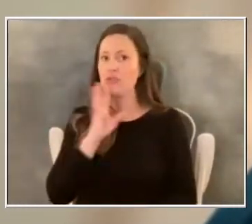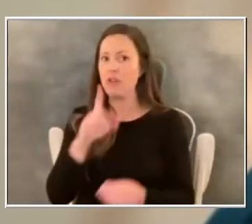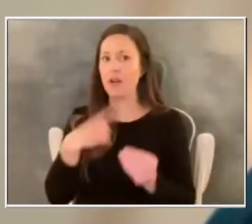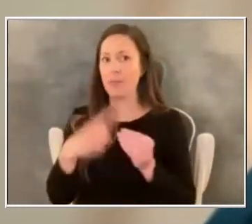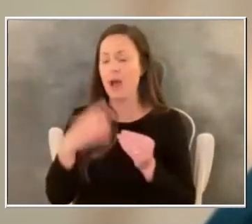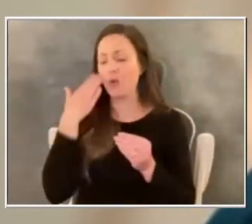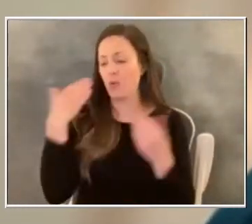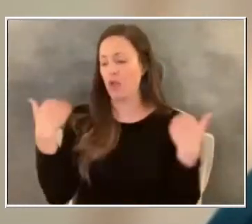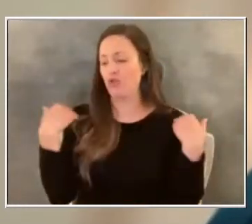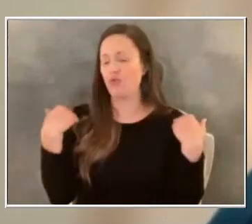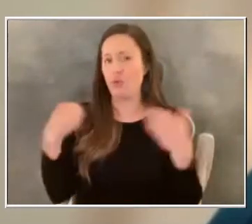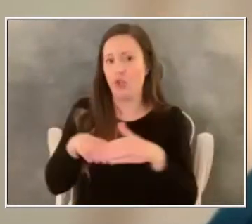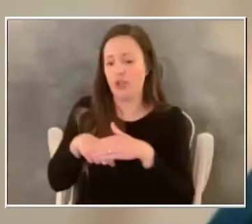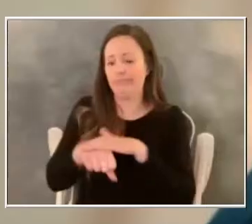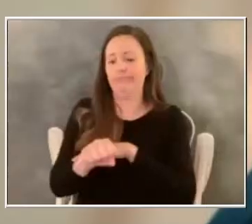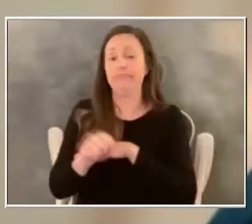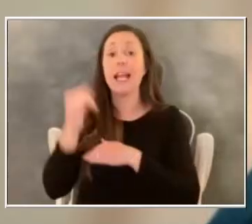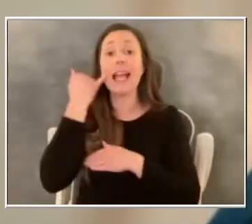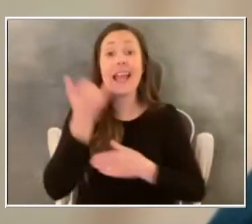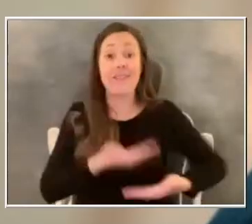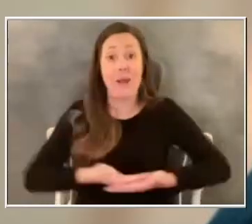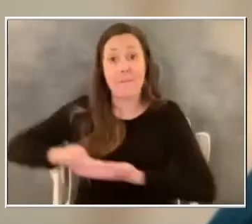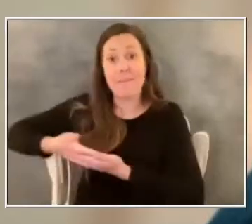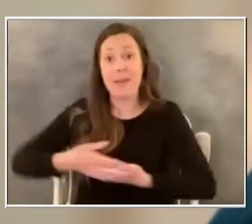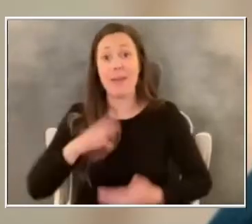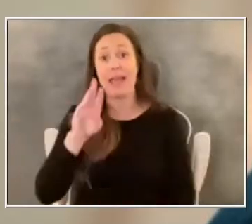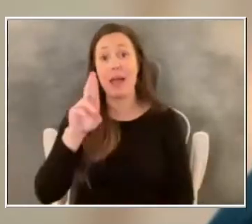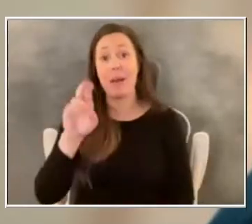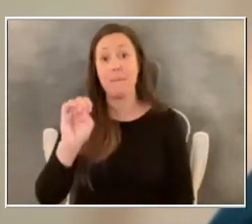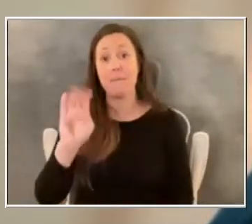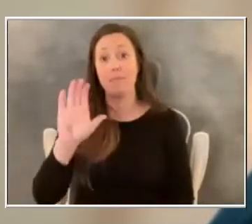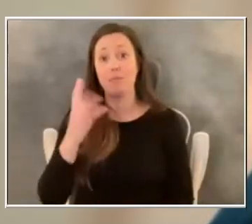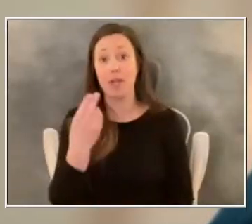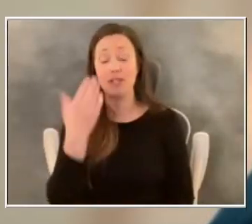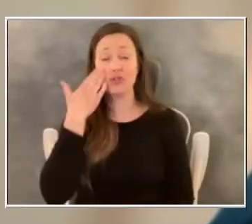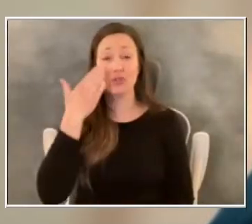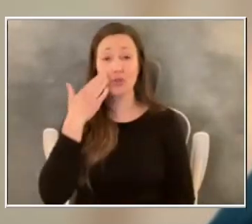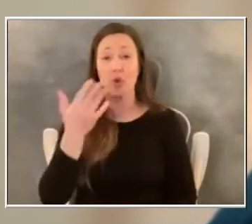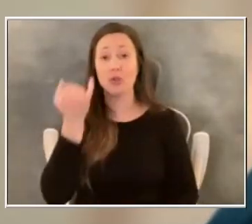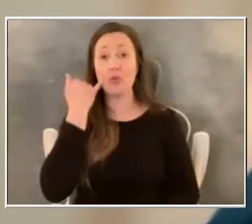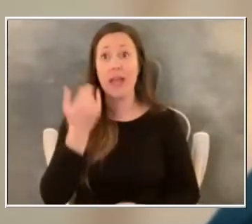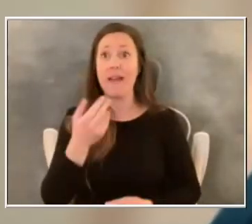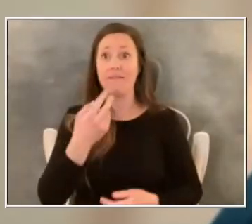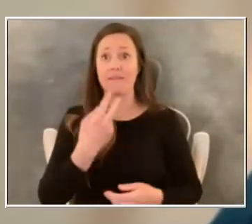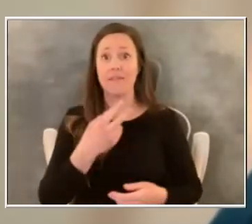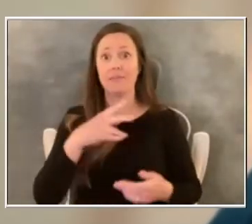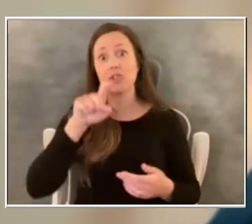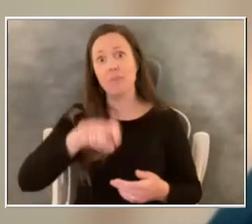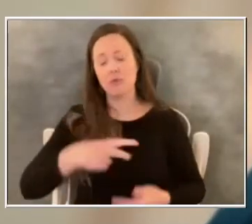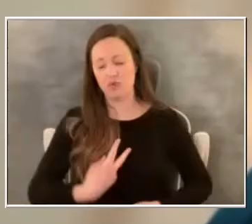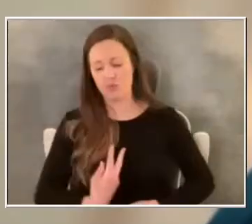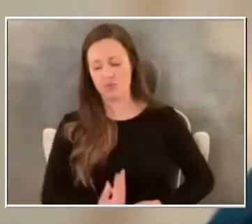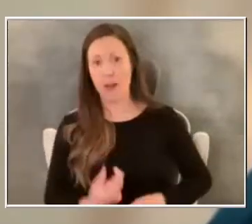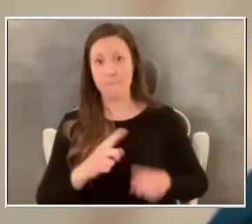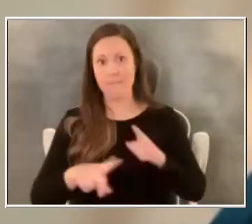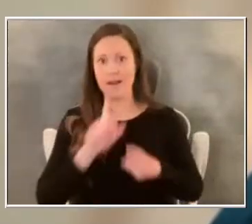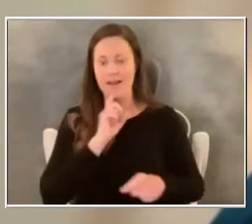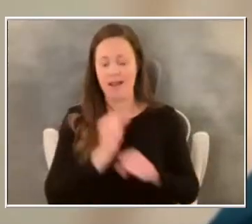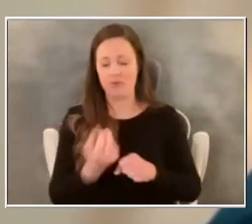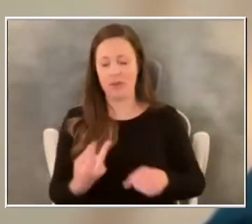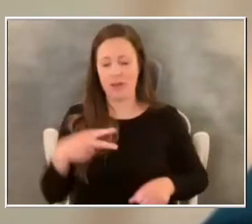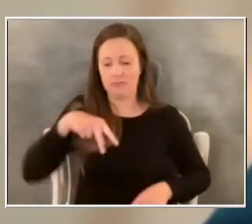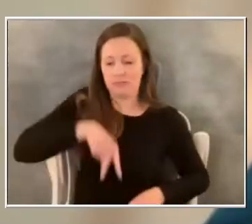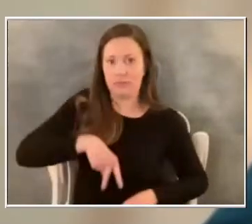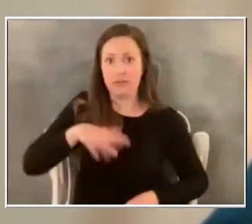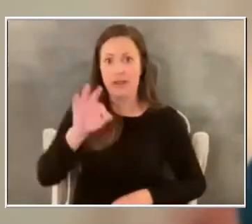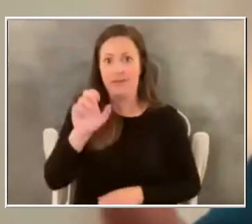dystocia, a breech baby, so delivering feet first, and then those post complications such as hemorrhage and shock. So